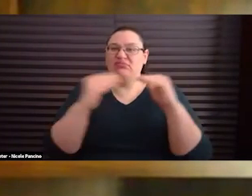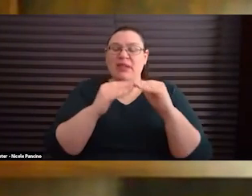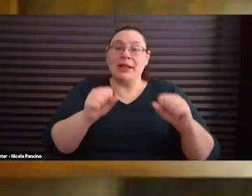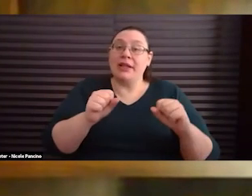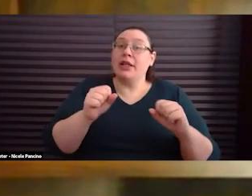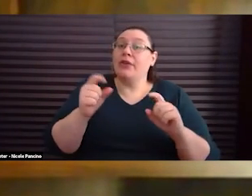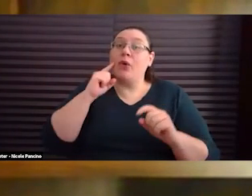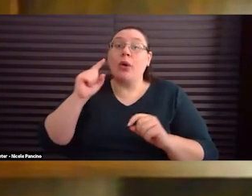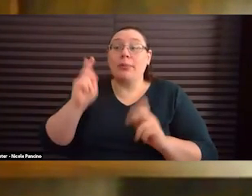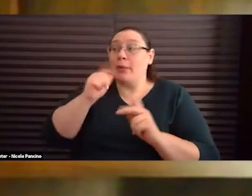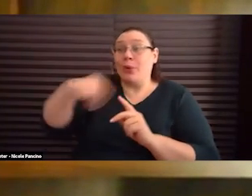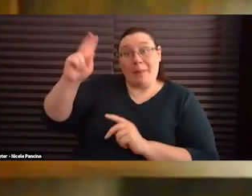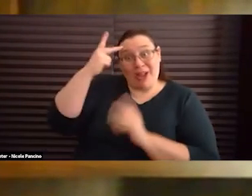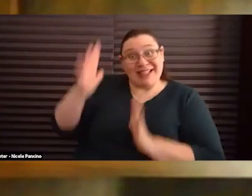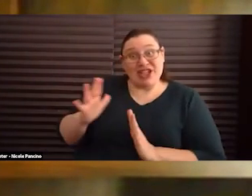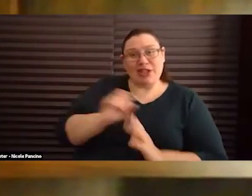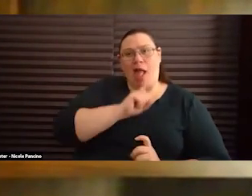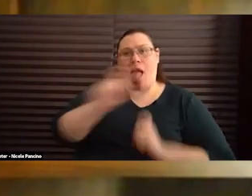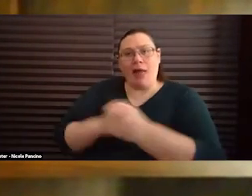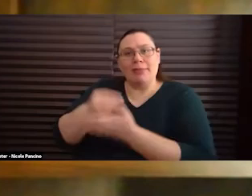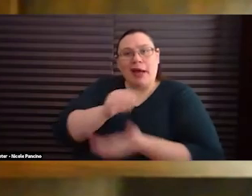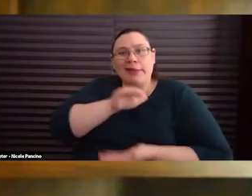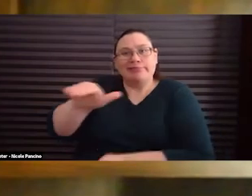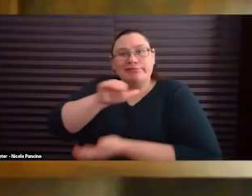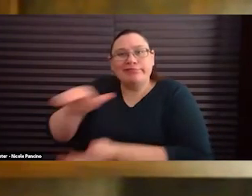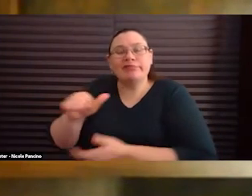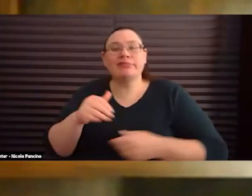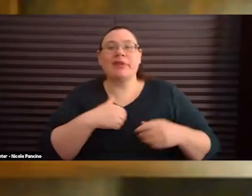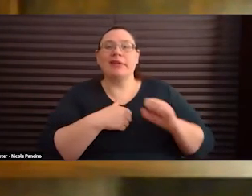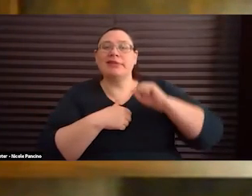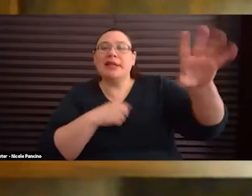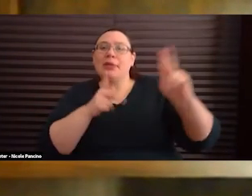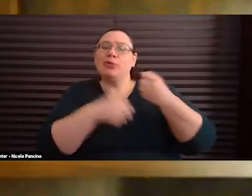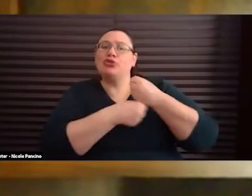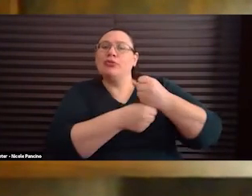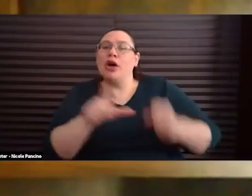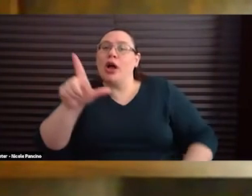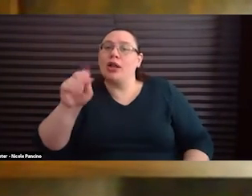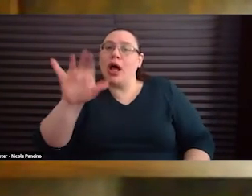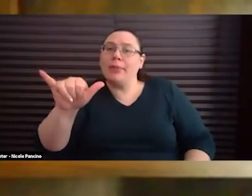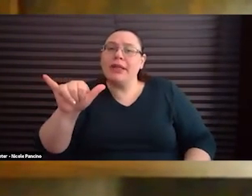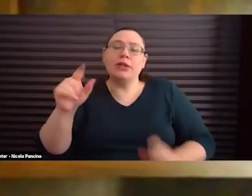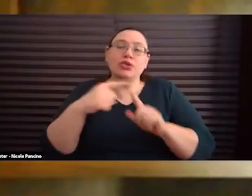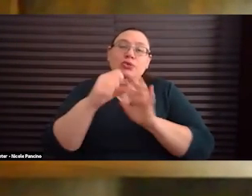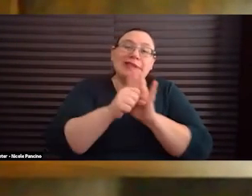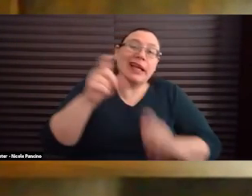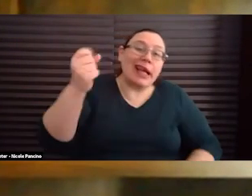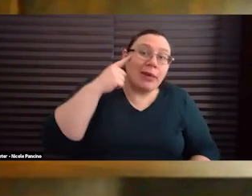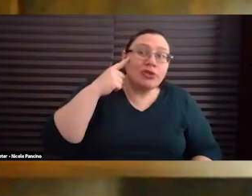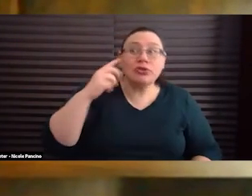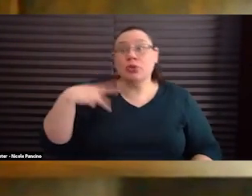politicians, to have lobbyists in state capitals, in DC and across the